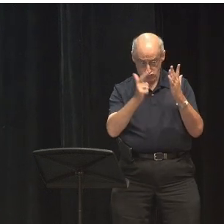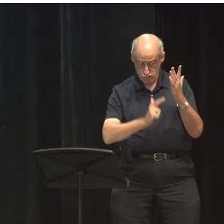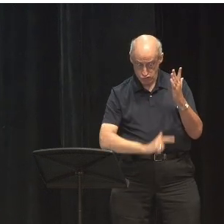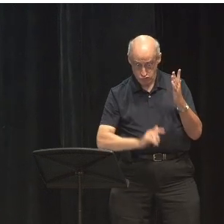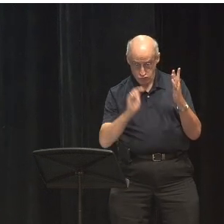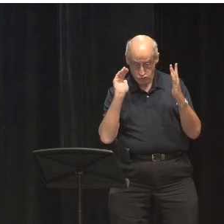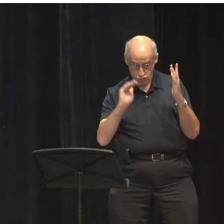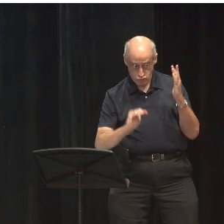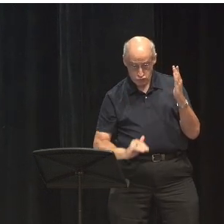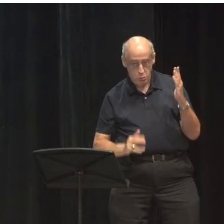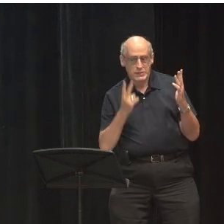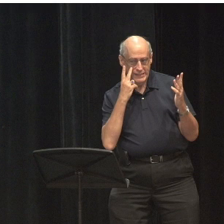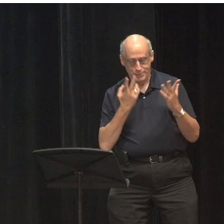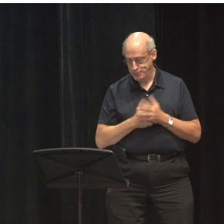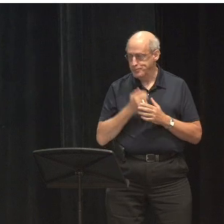for.